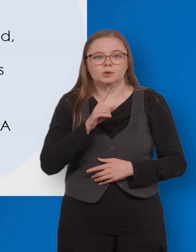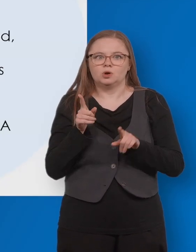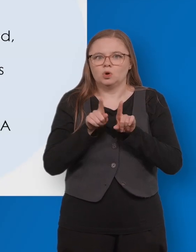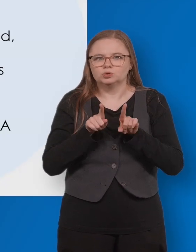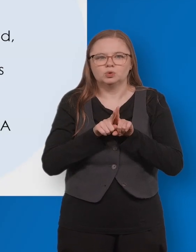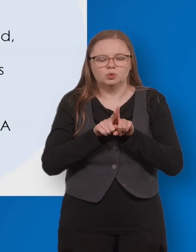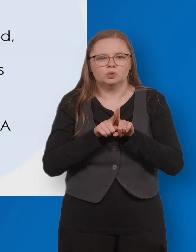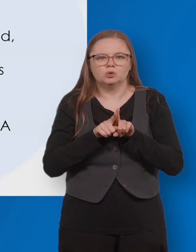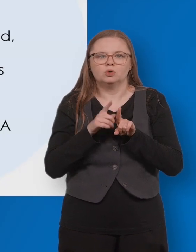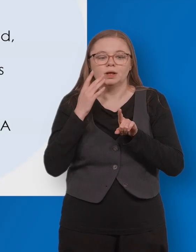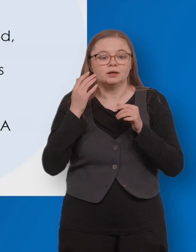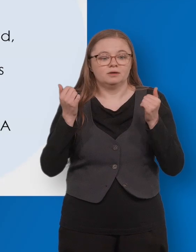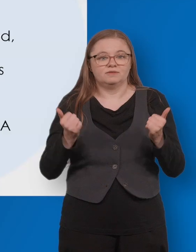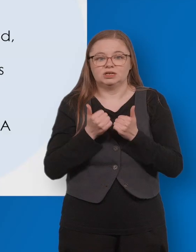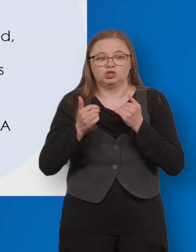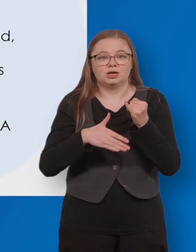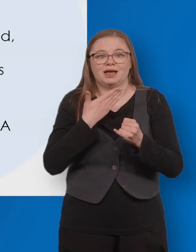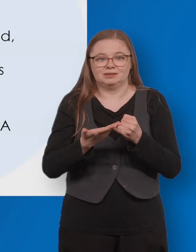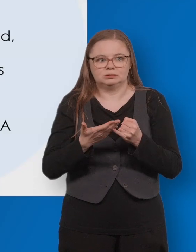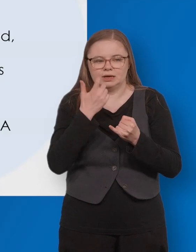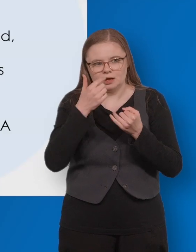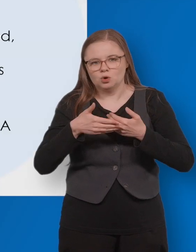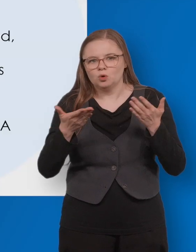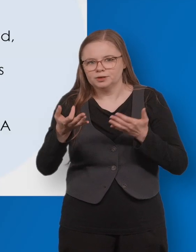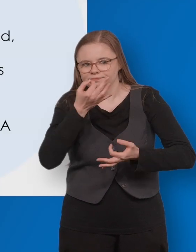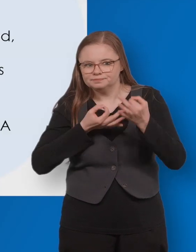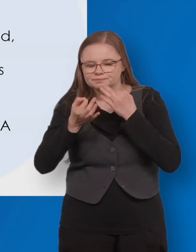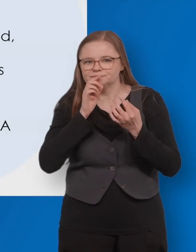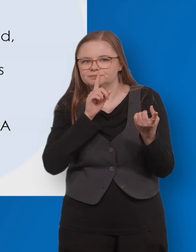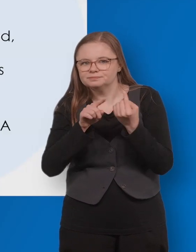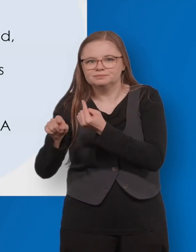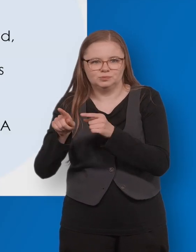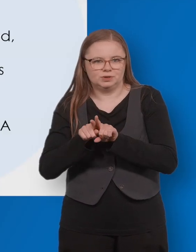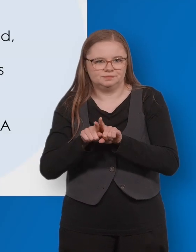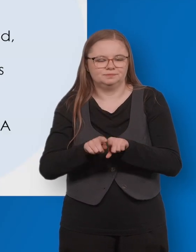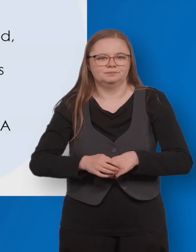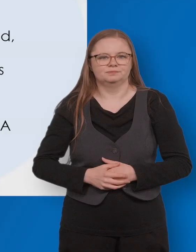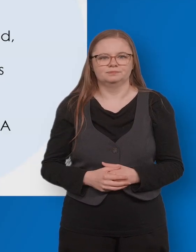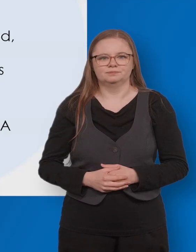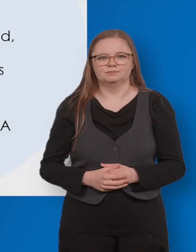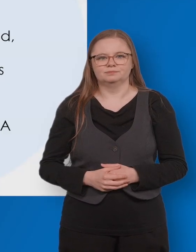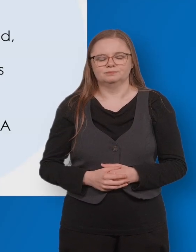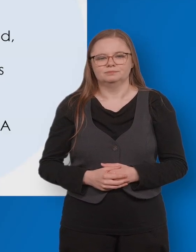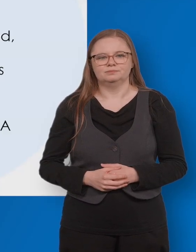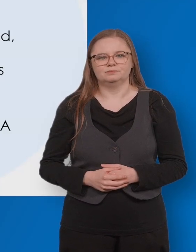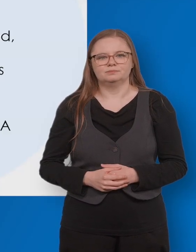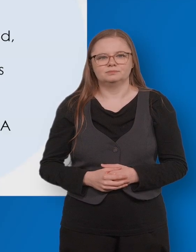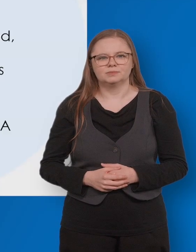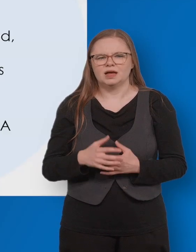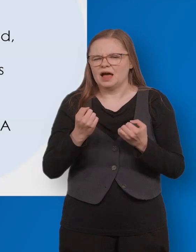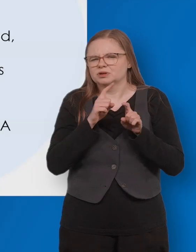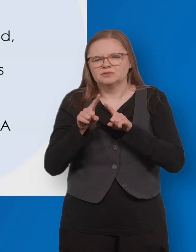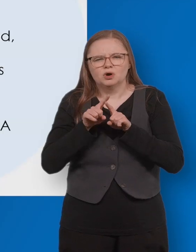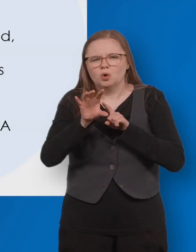taking questions as usual at the end of the presentation. And I think there's a range of